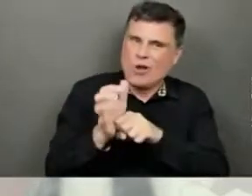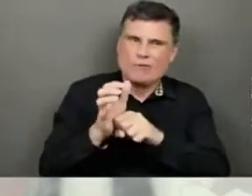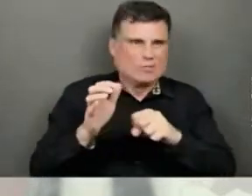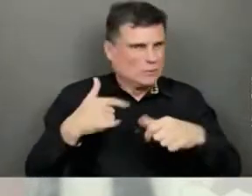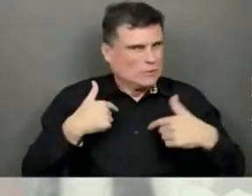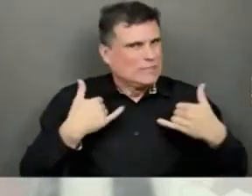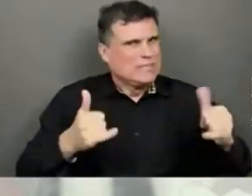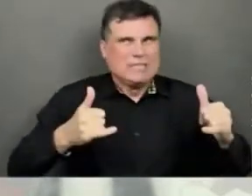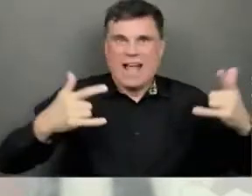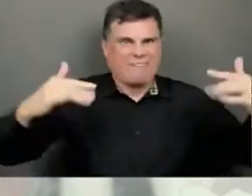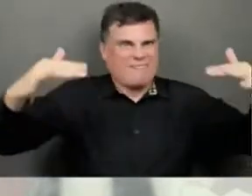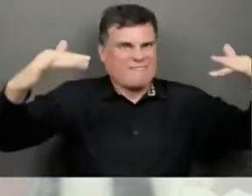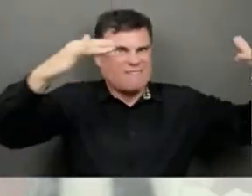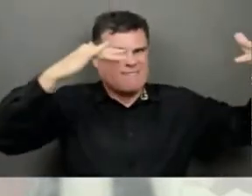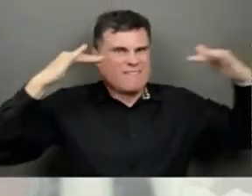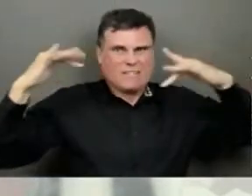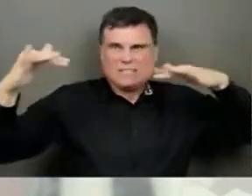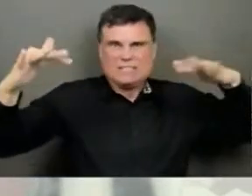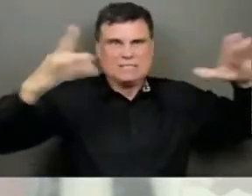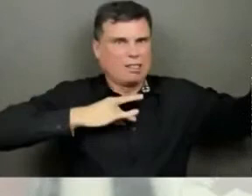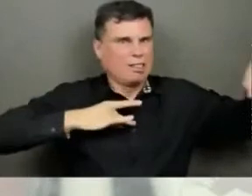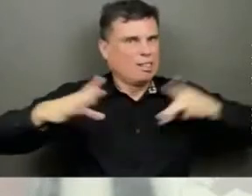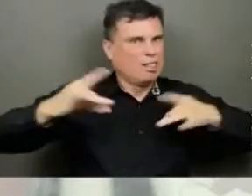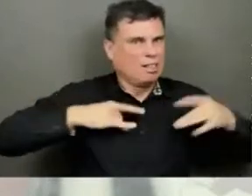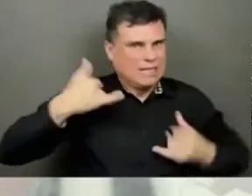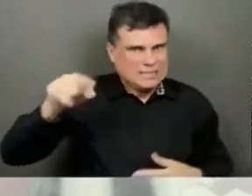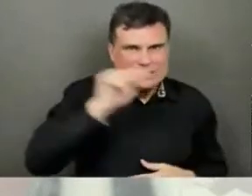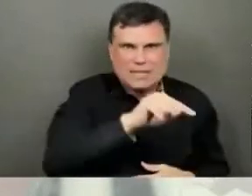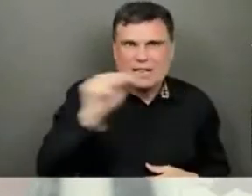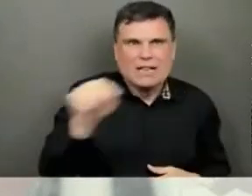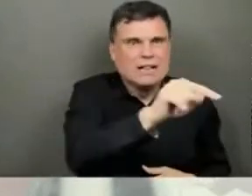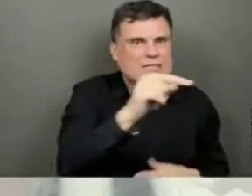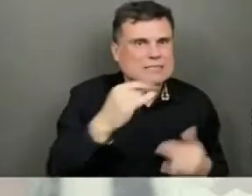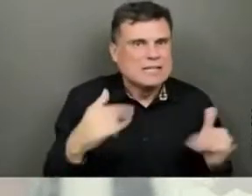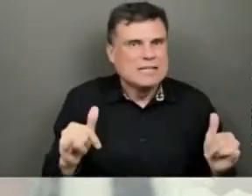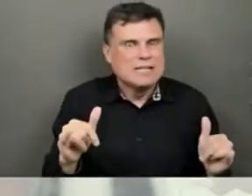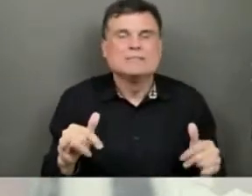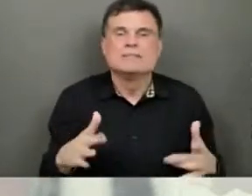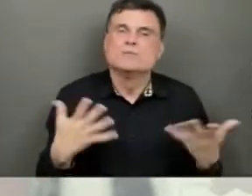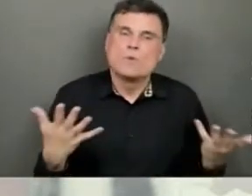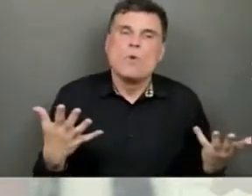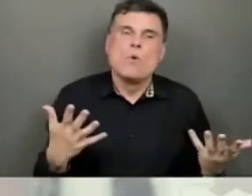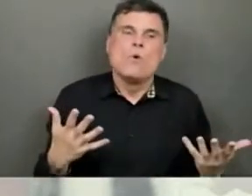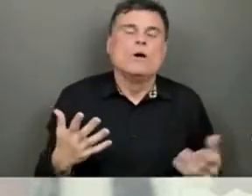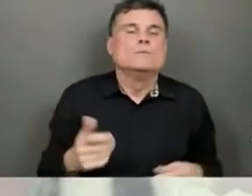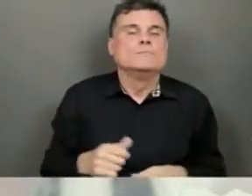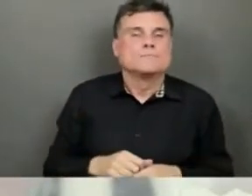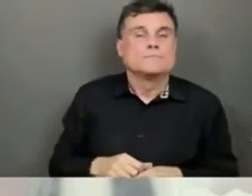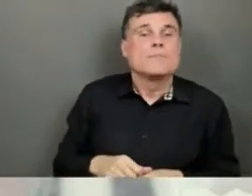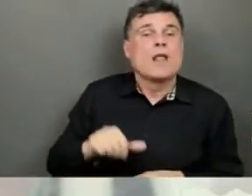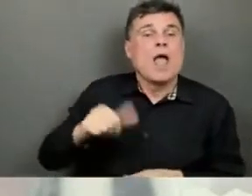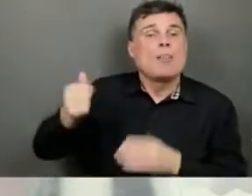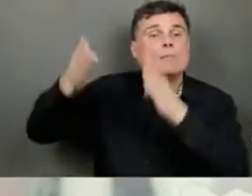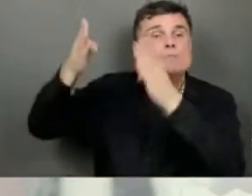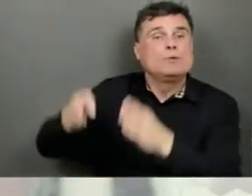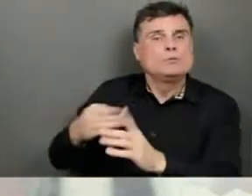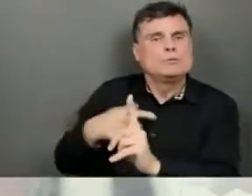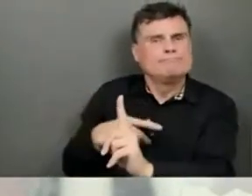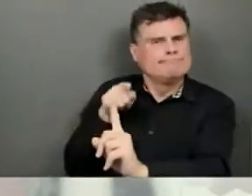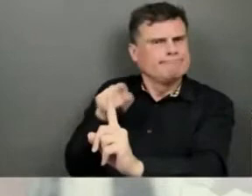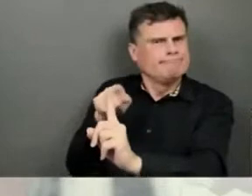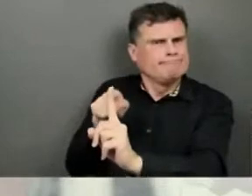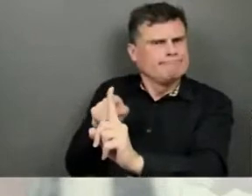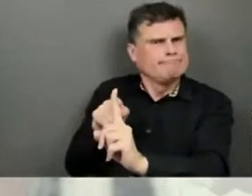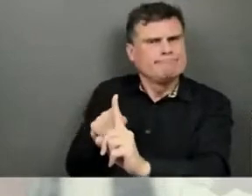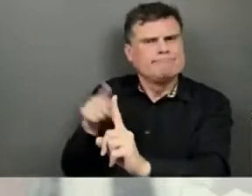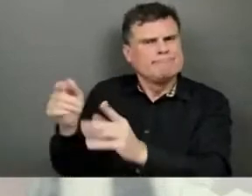through this last 3 years and continues to be on this issue, to talk about our approach to vaccinations this